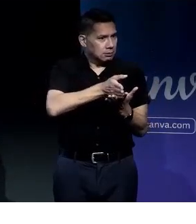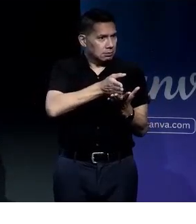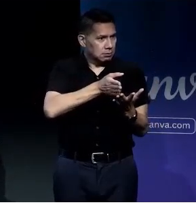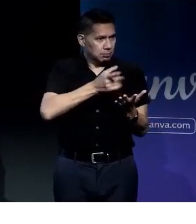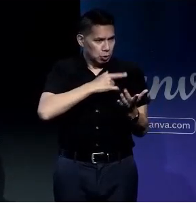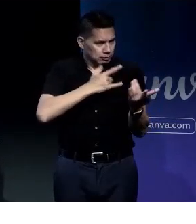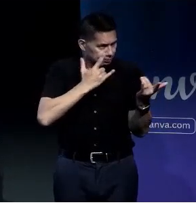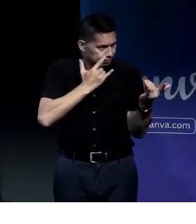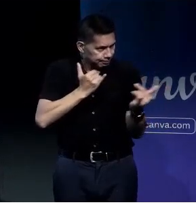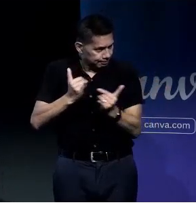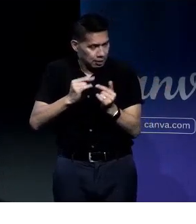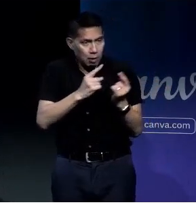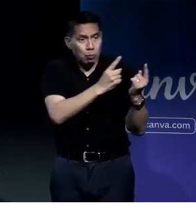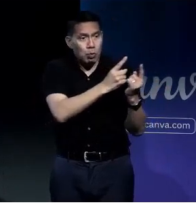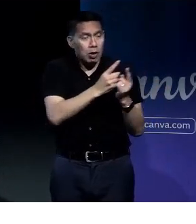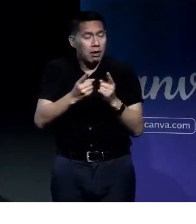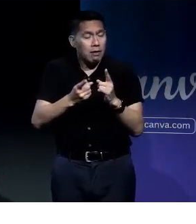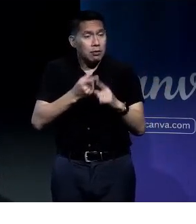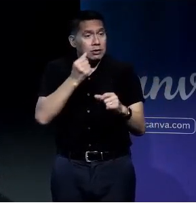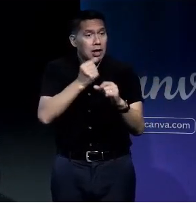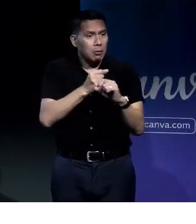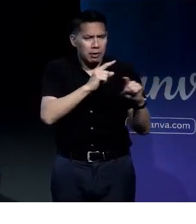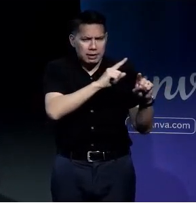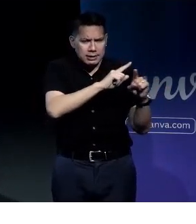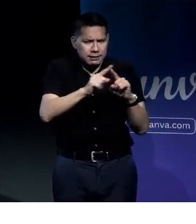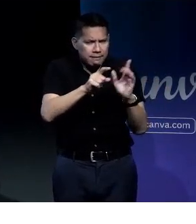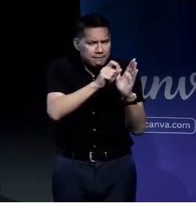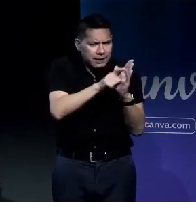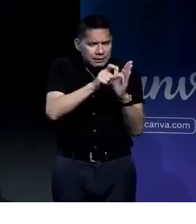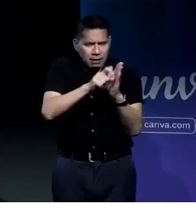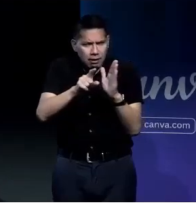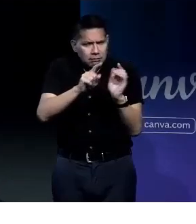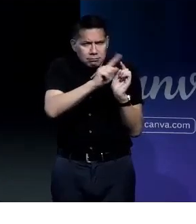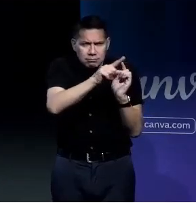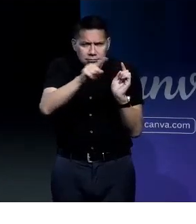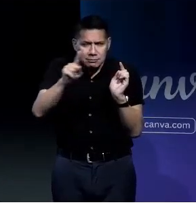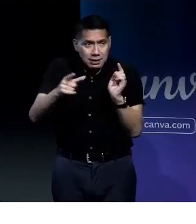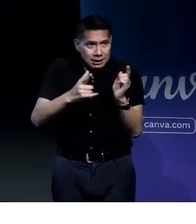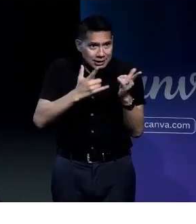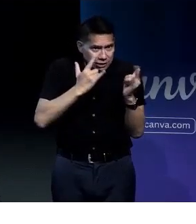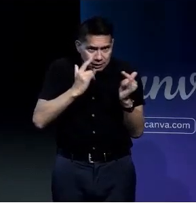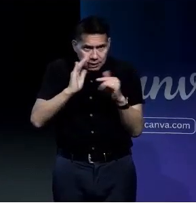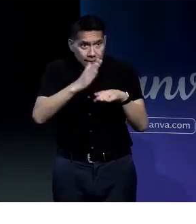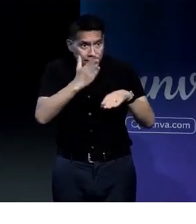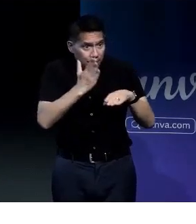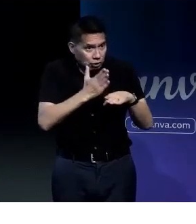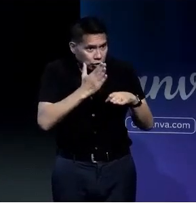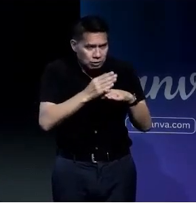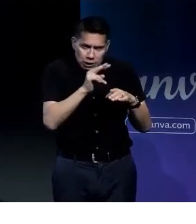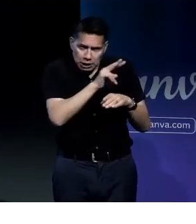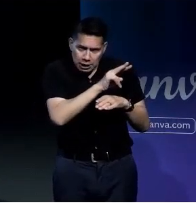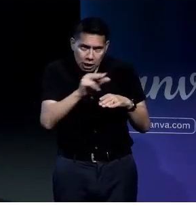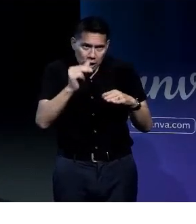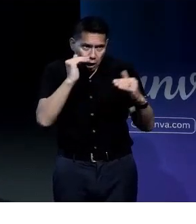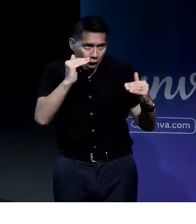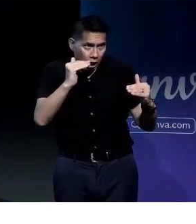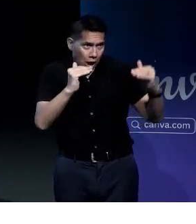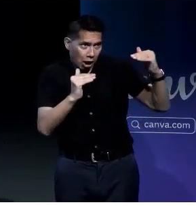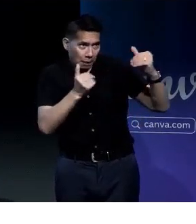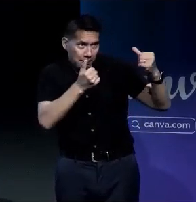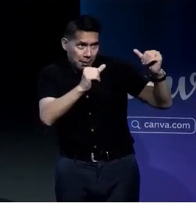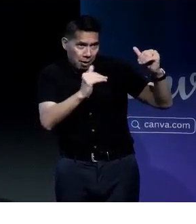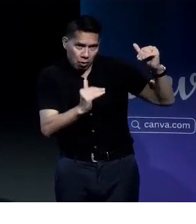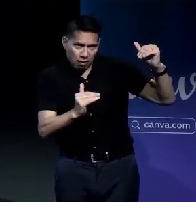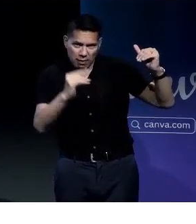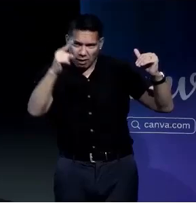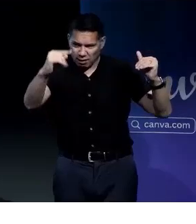that product. So if you're reviewing a bunch of vendors that provide the same functionality, that will kind of help you rate which one is more accessible than the other without a